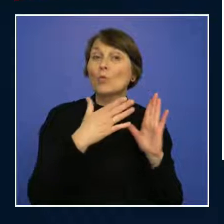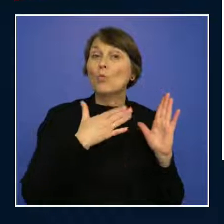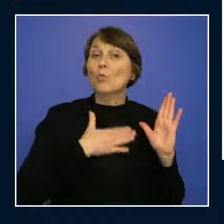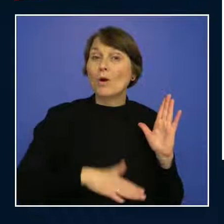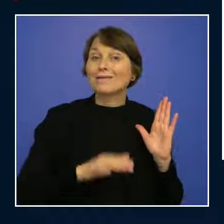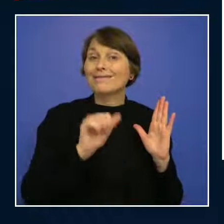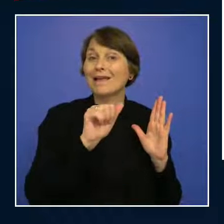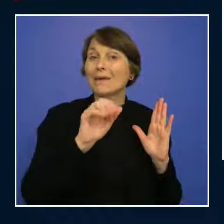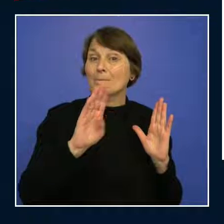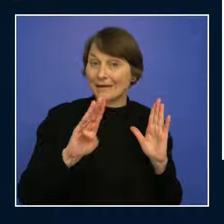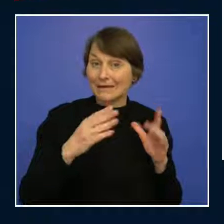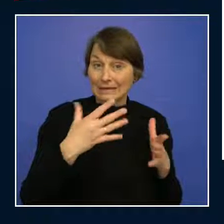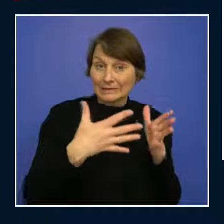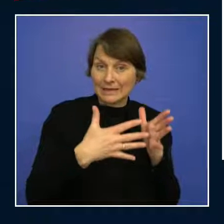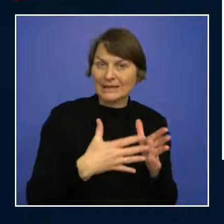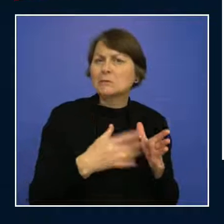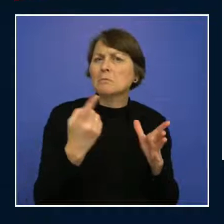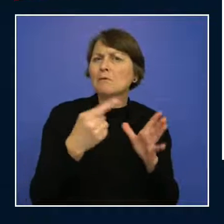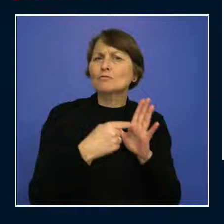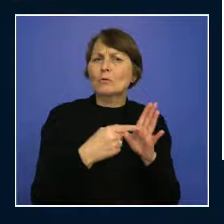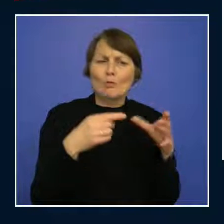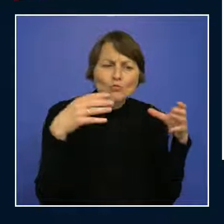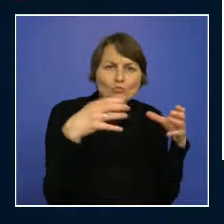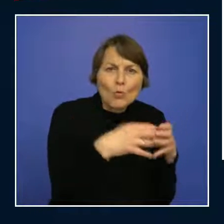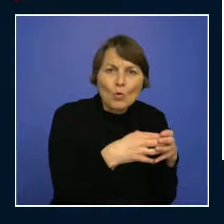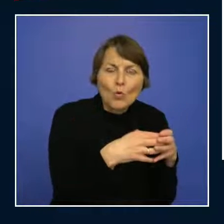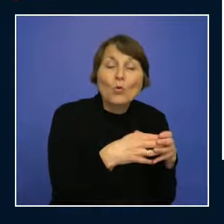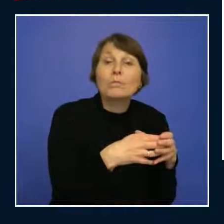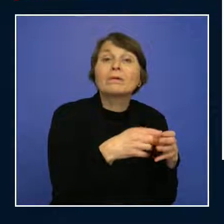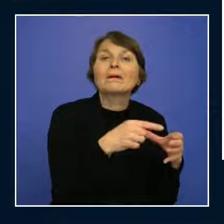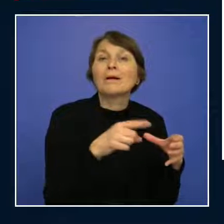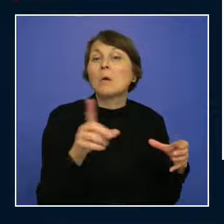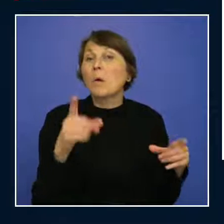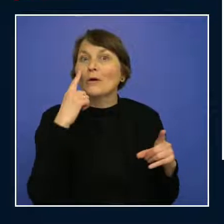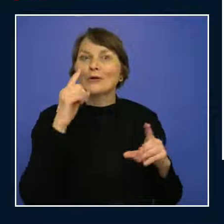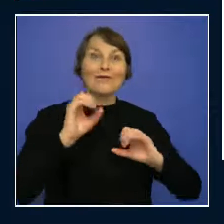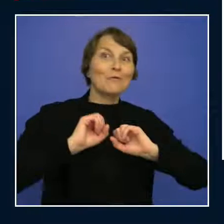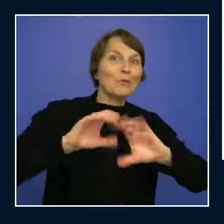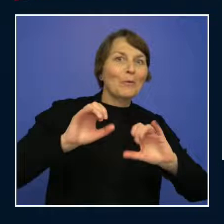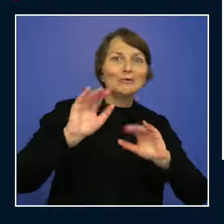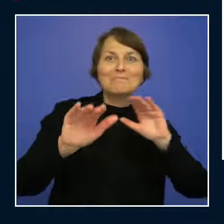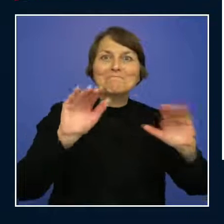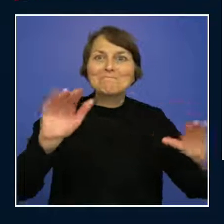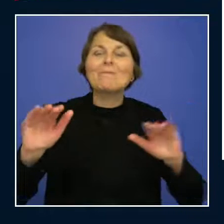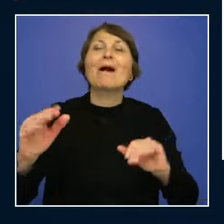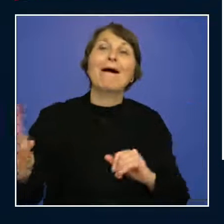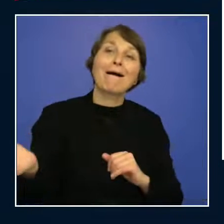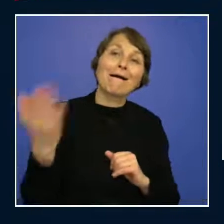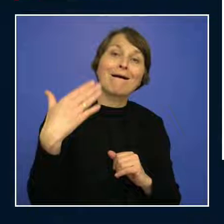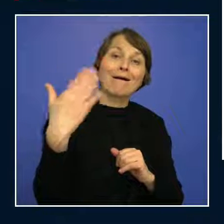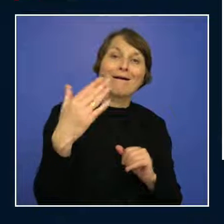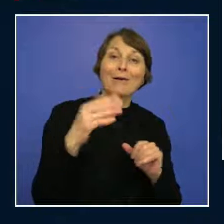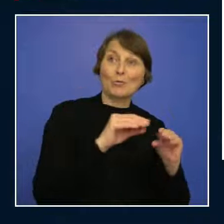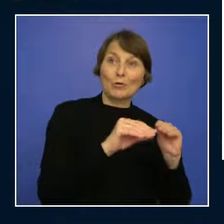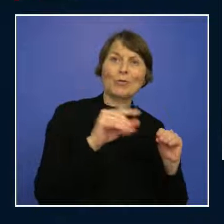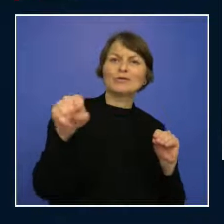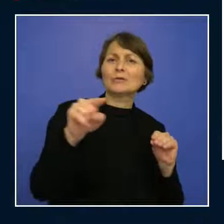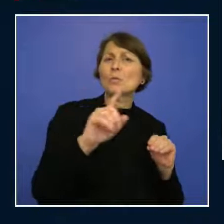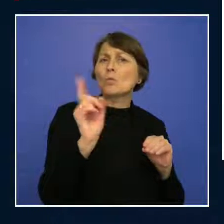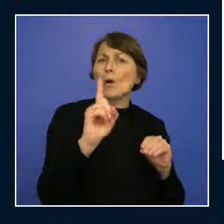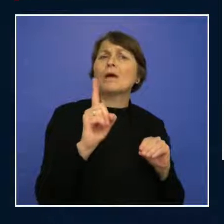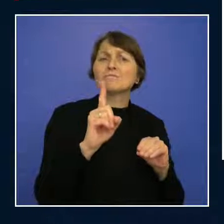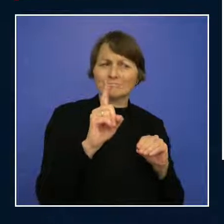of users. If you maybe have a promotion running and you want to send people to that promotion that's only for people based in